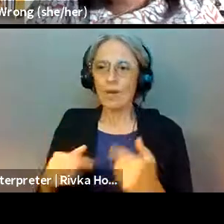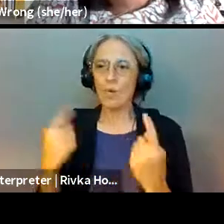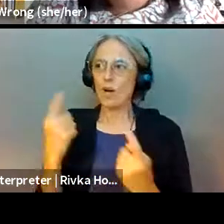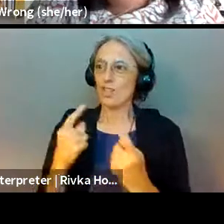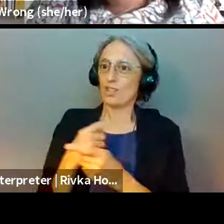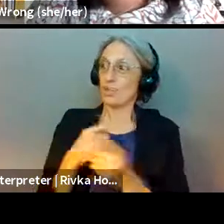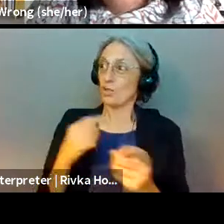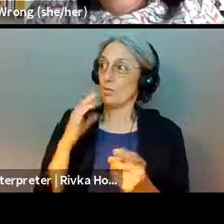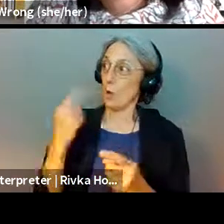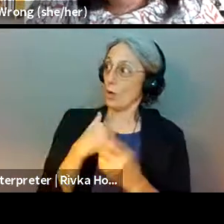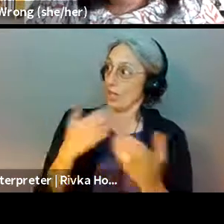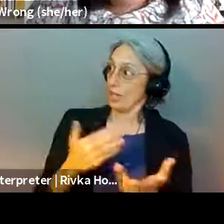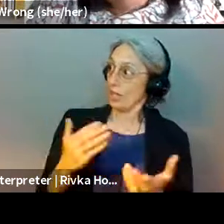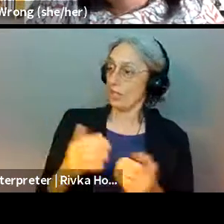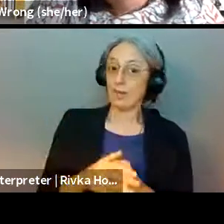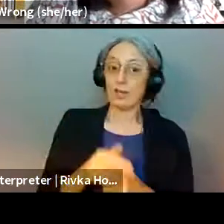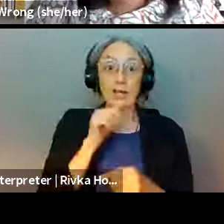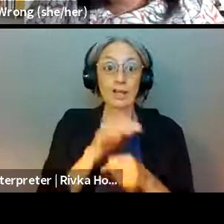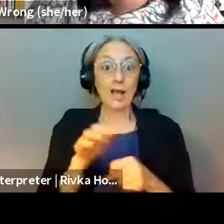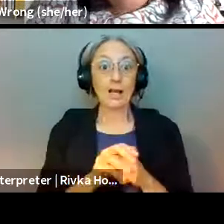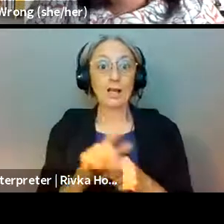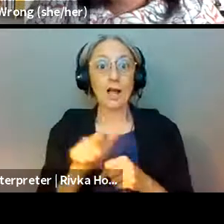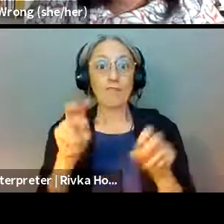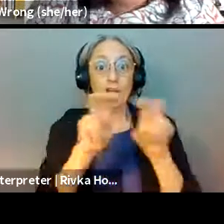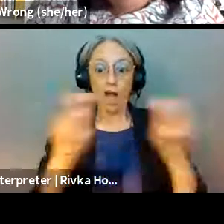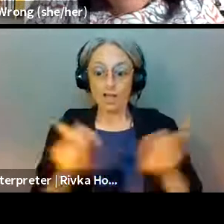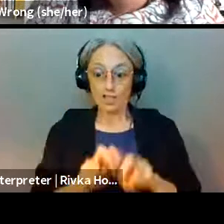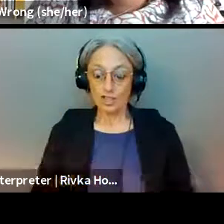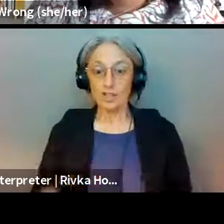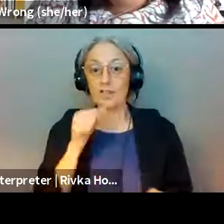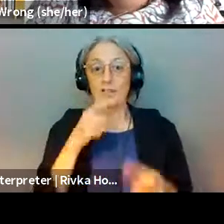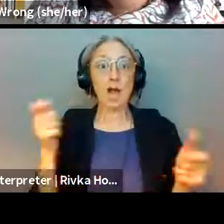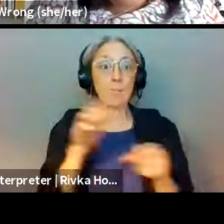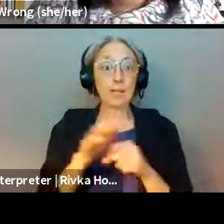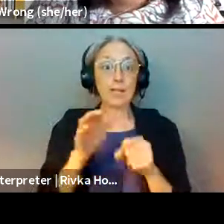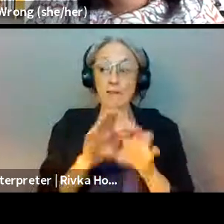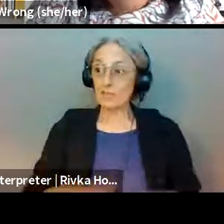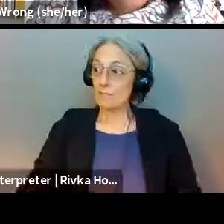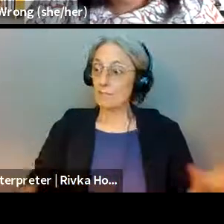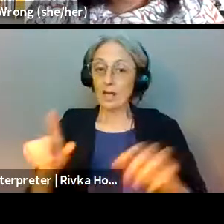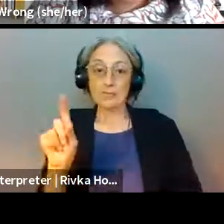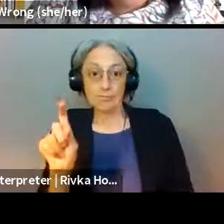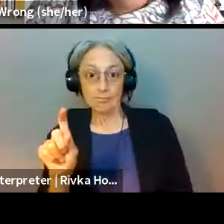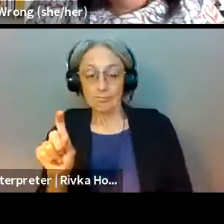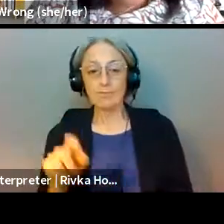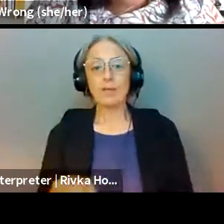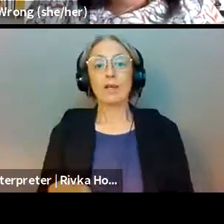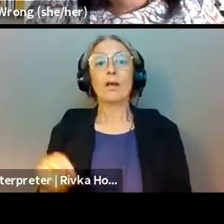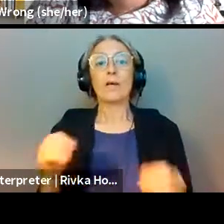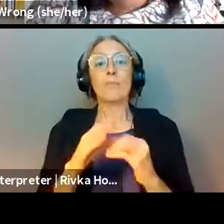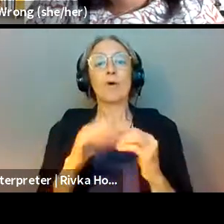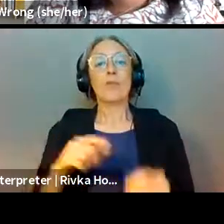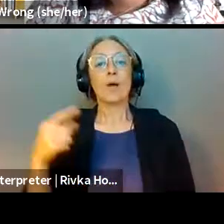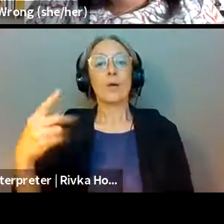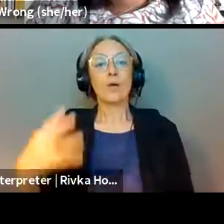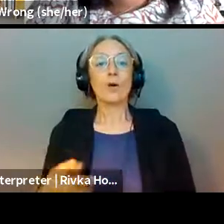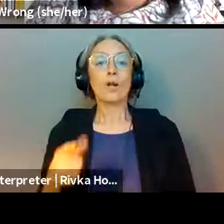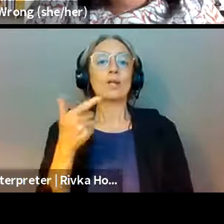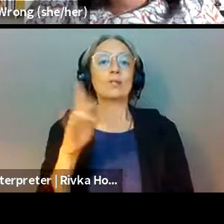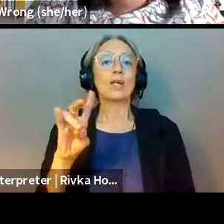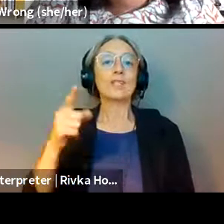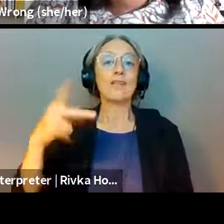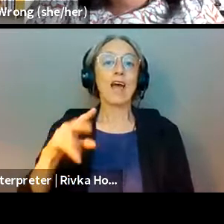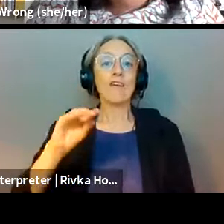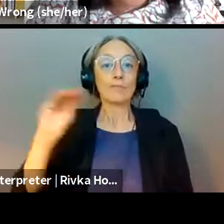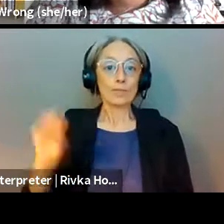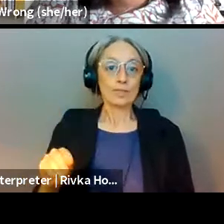enough lawn chairs? Was there not a large enough space? More than 1/4, or 27.5% of direct care